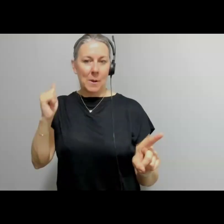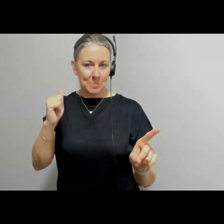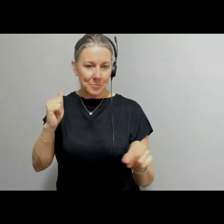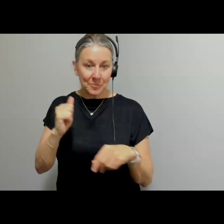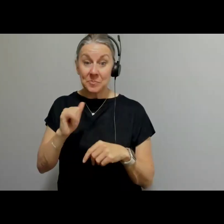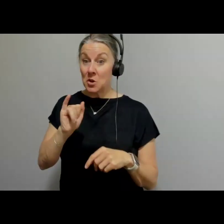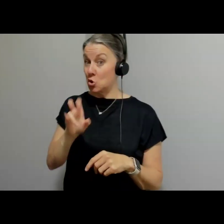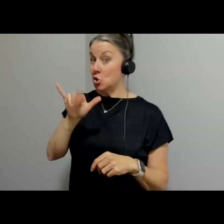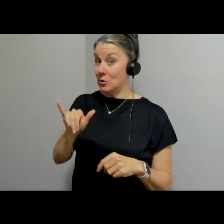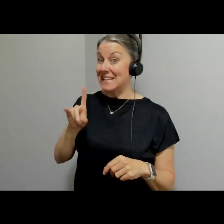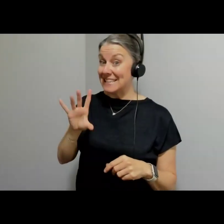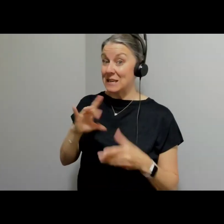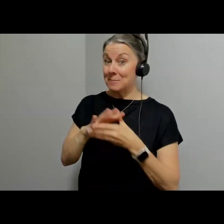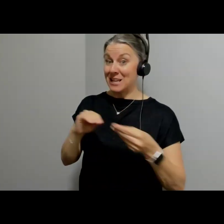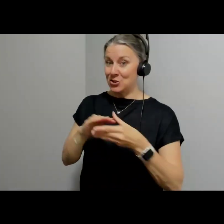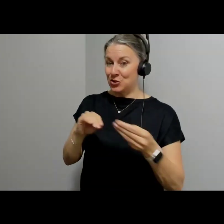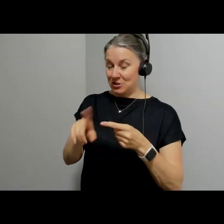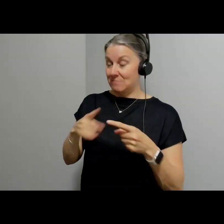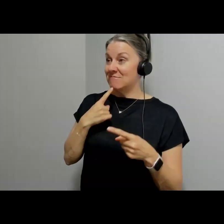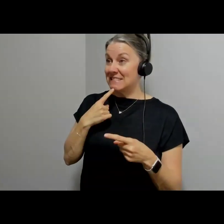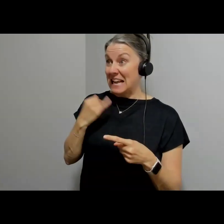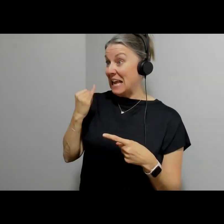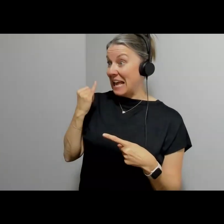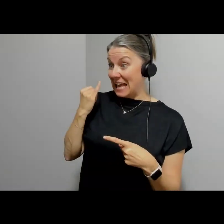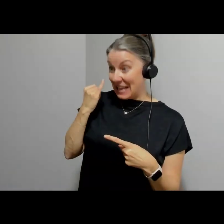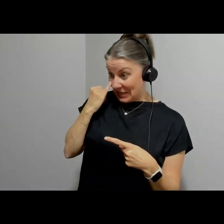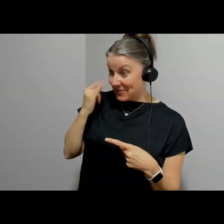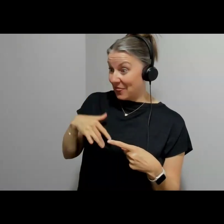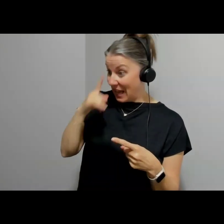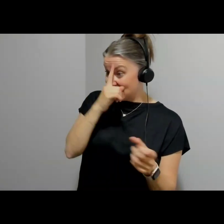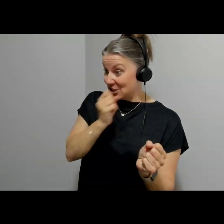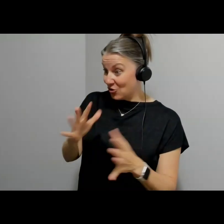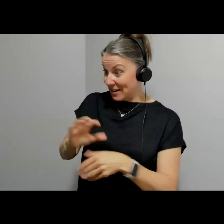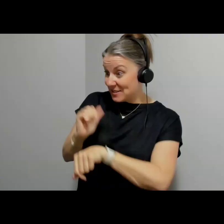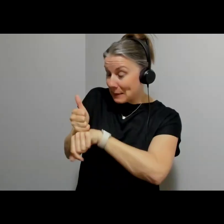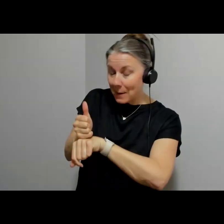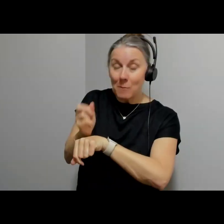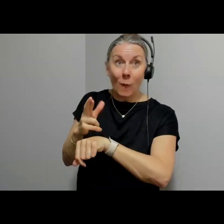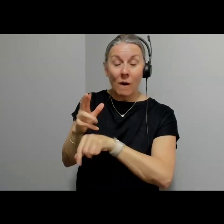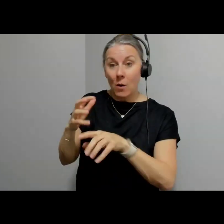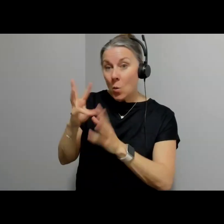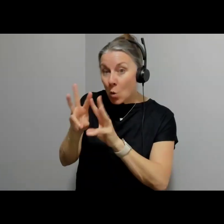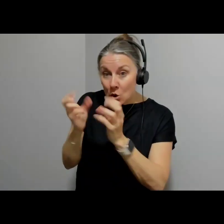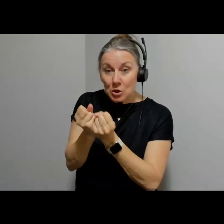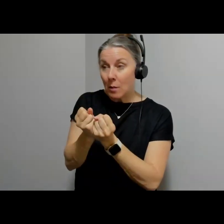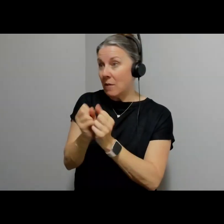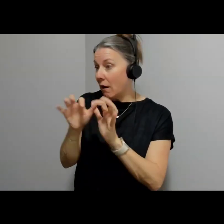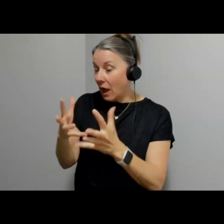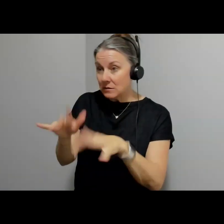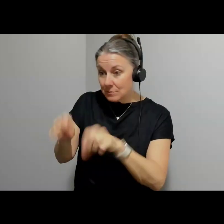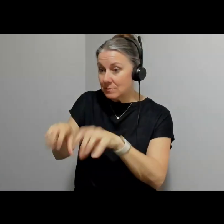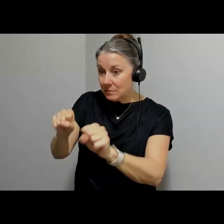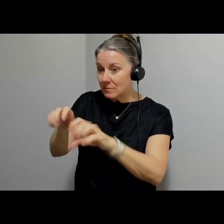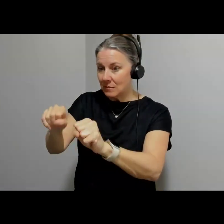Judy said that it would have been really helpful for her to have some classes at her local senior center where she